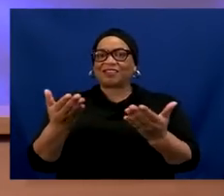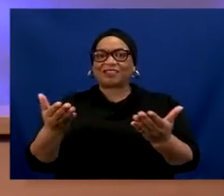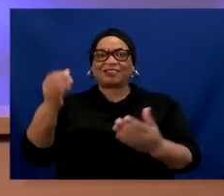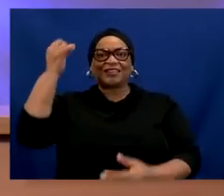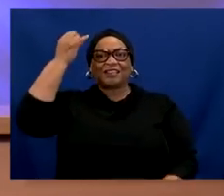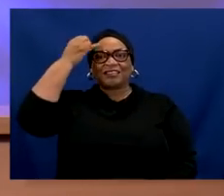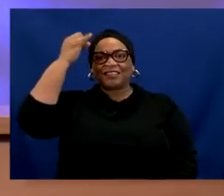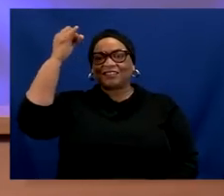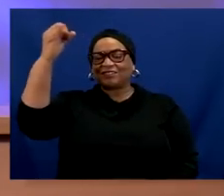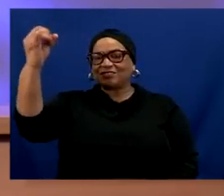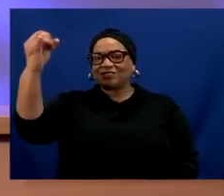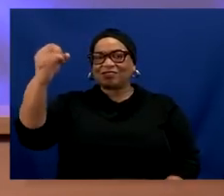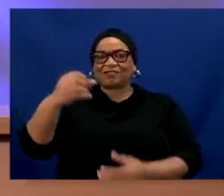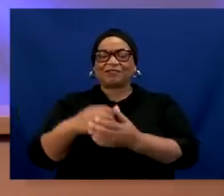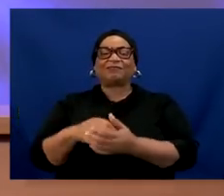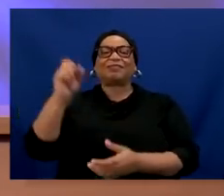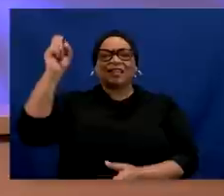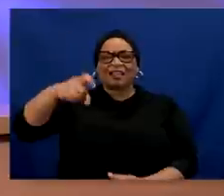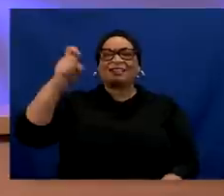of.